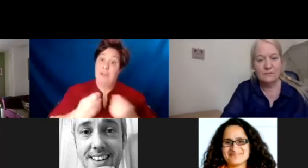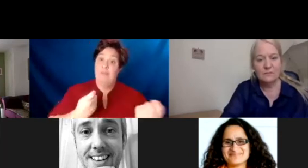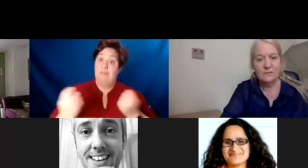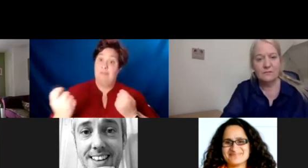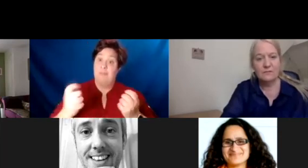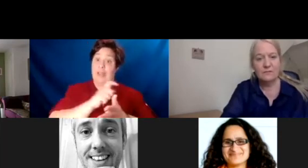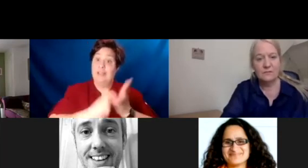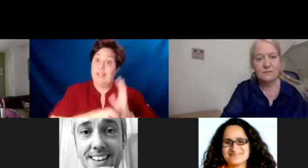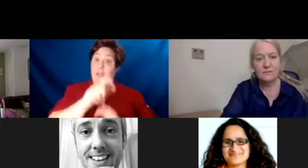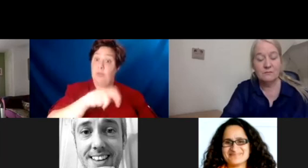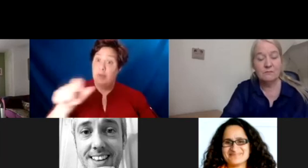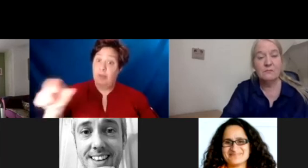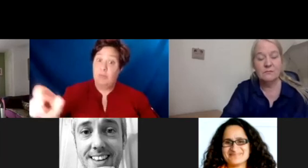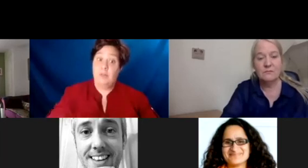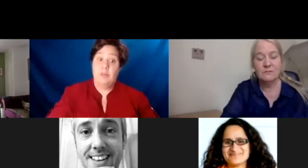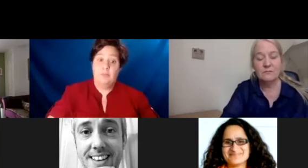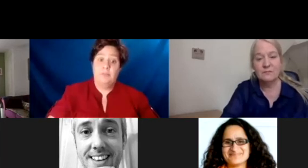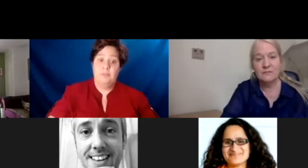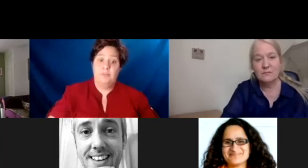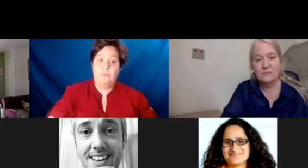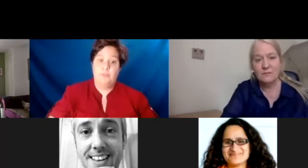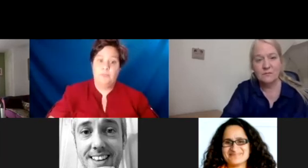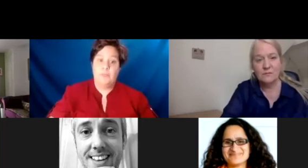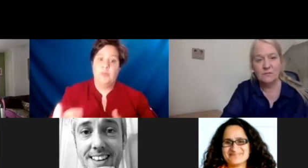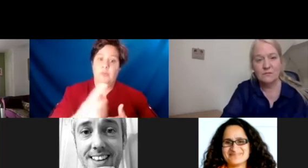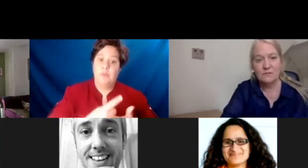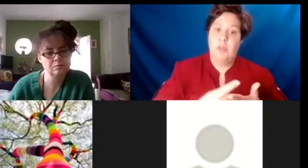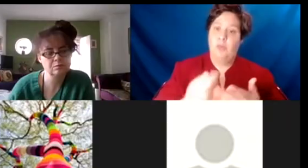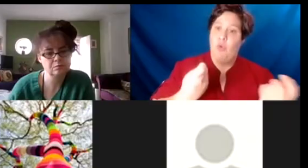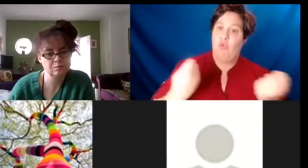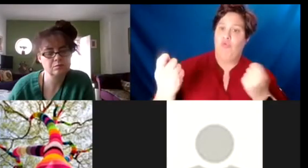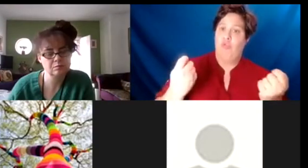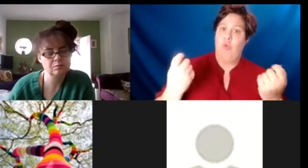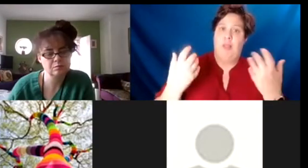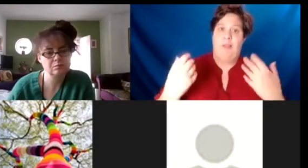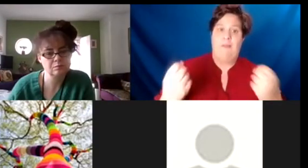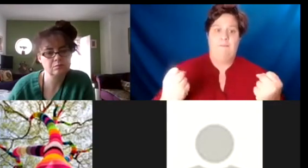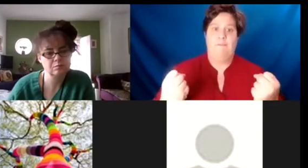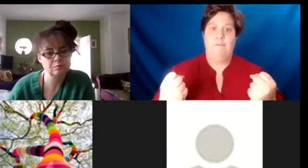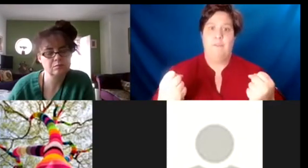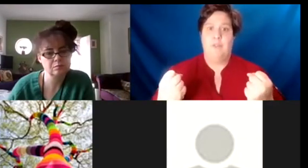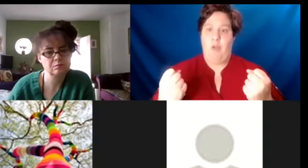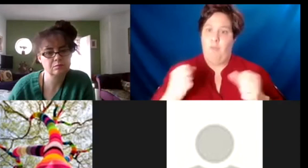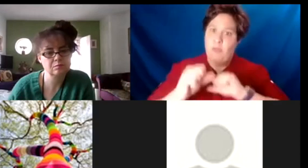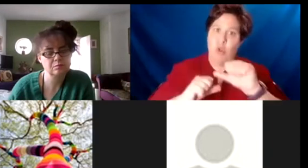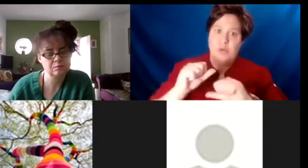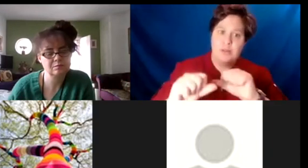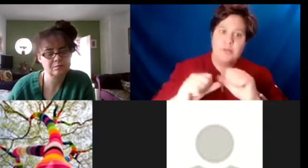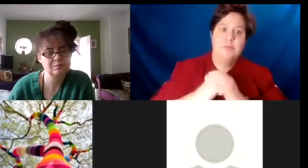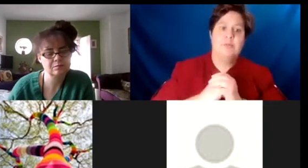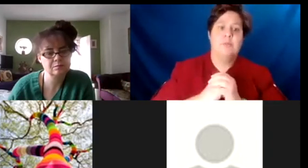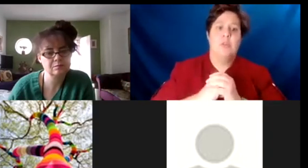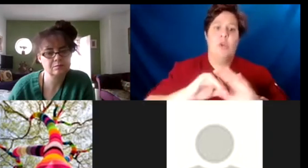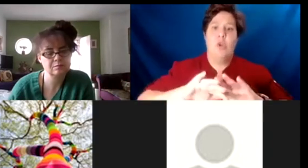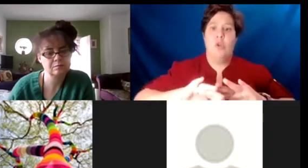disabled people. So it was about having control of the whole process, and